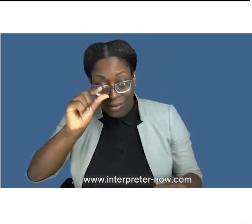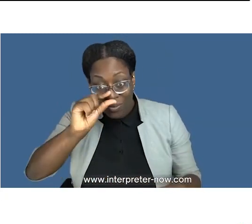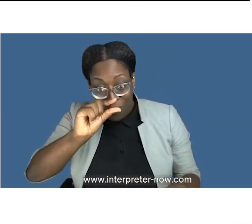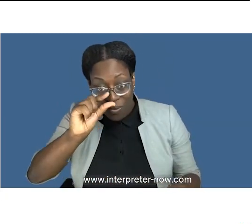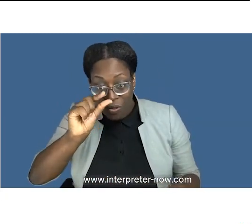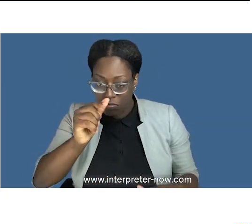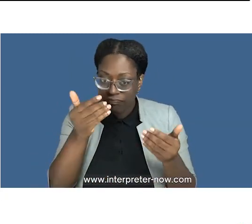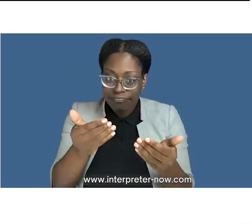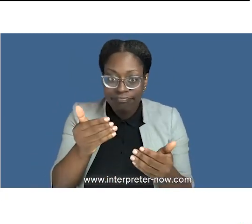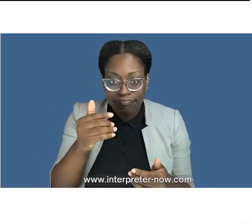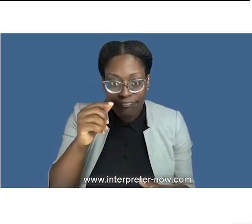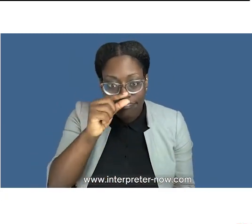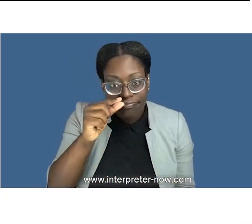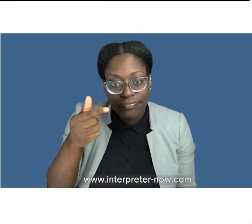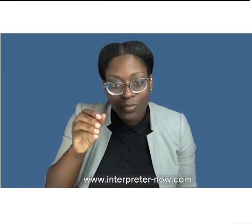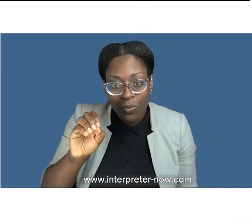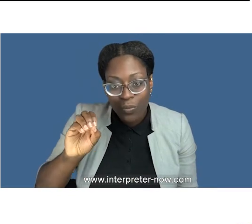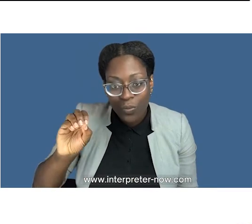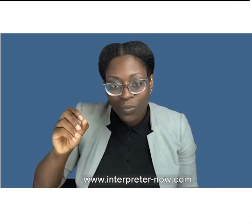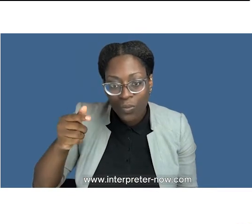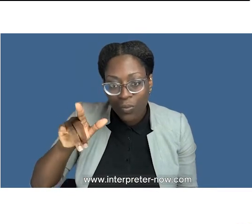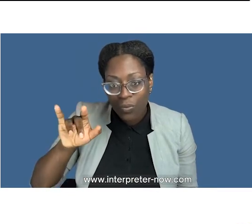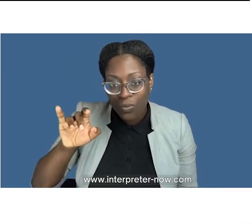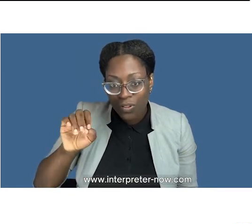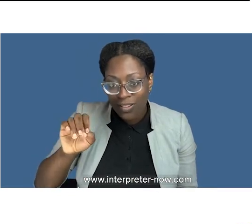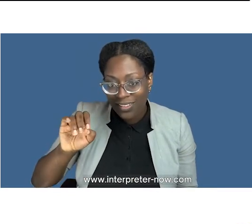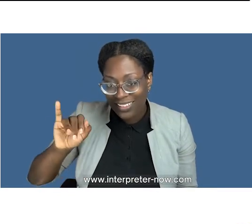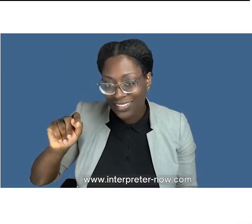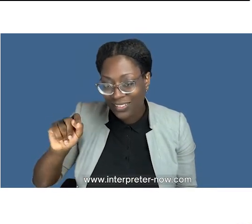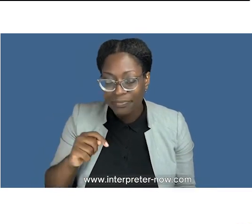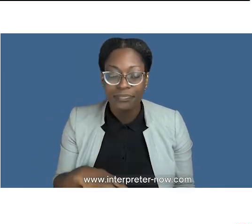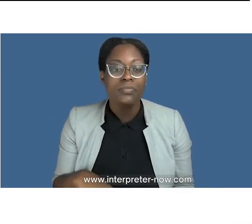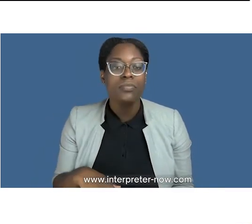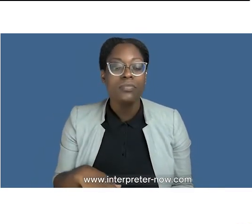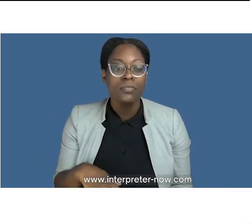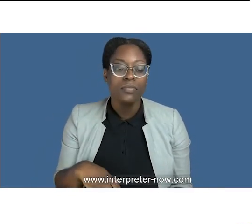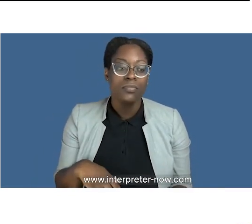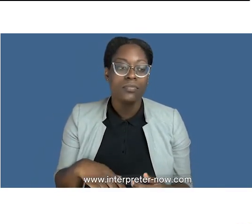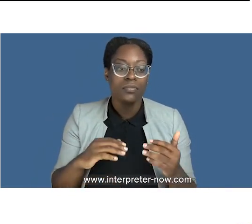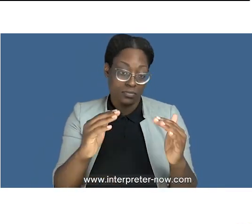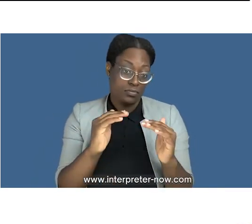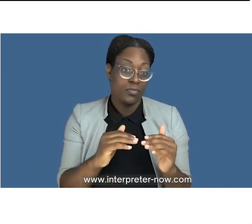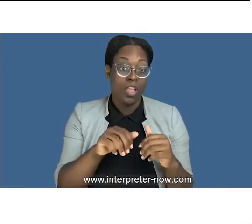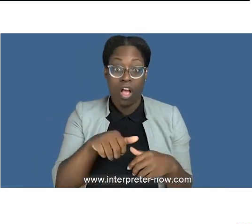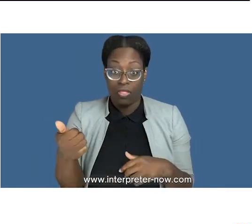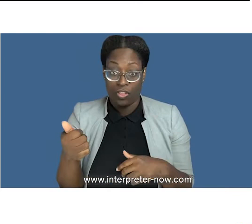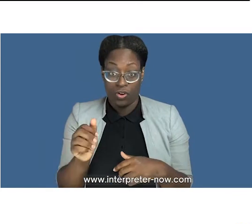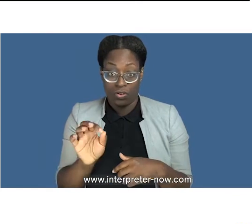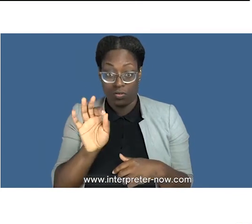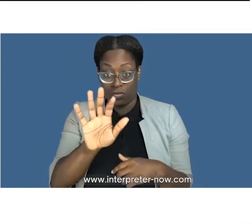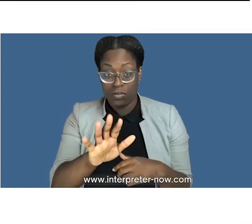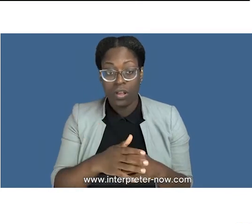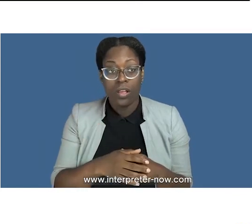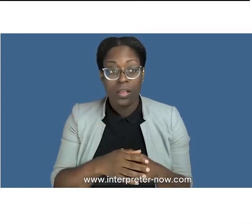then the other thing I would say is that some people are more open to educating you than others, and